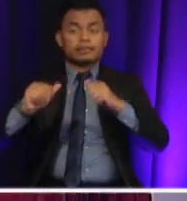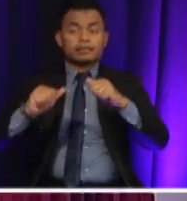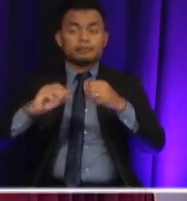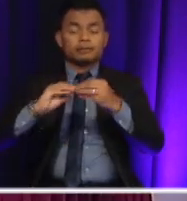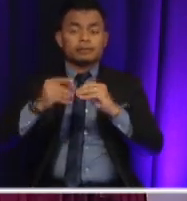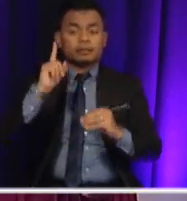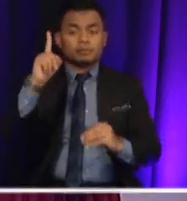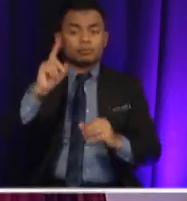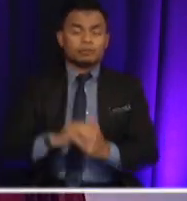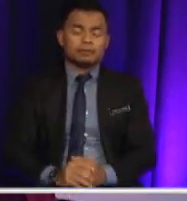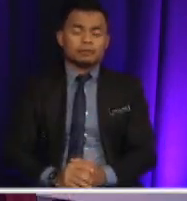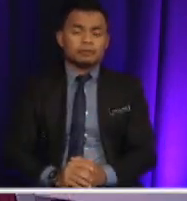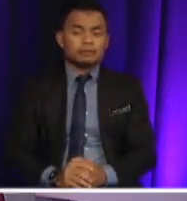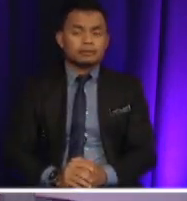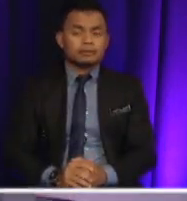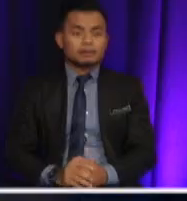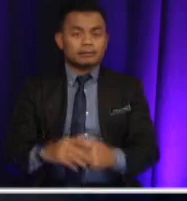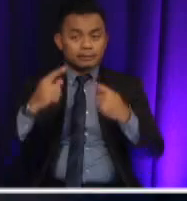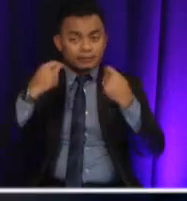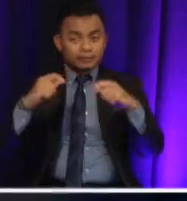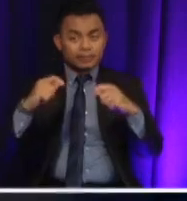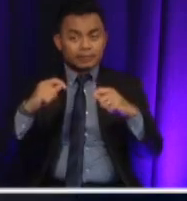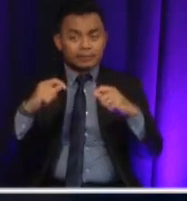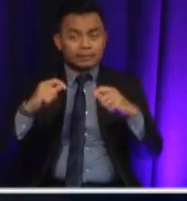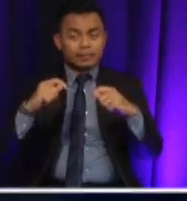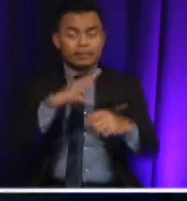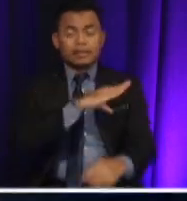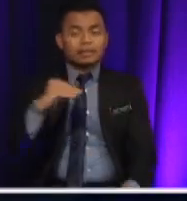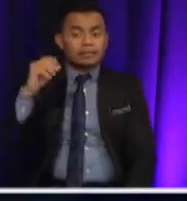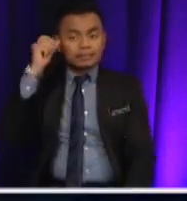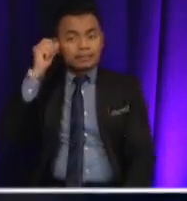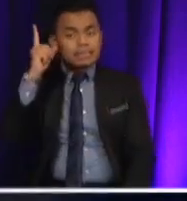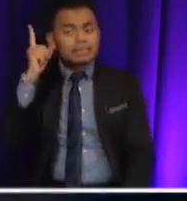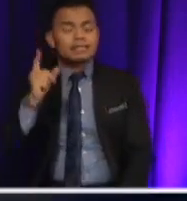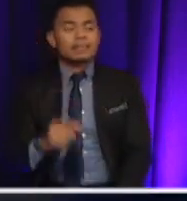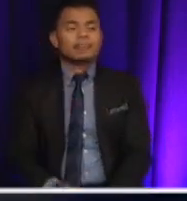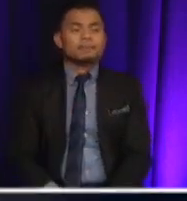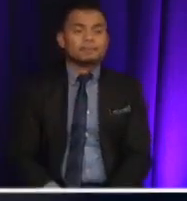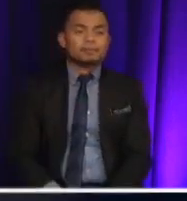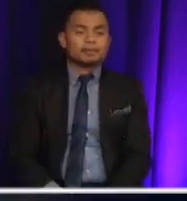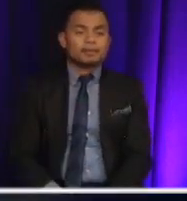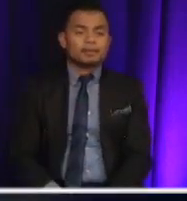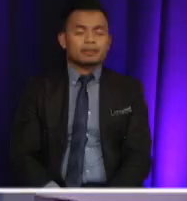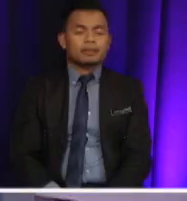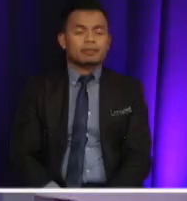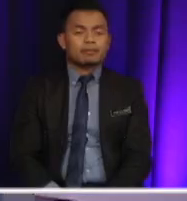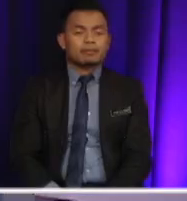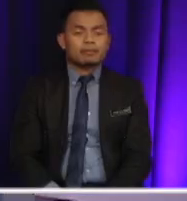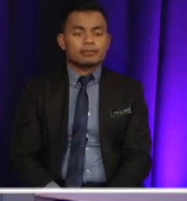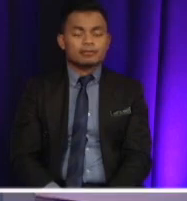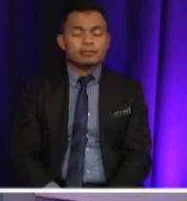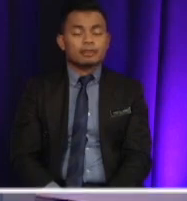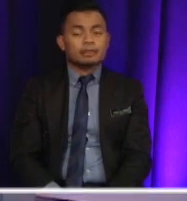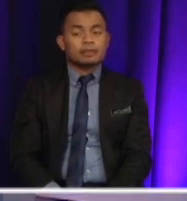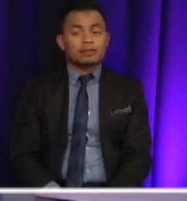and guess it. Okay. And this is going to be your job, Tivia. Right, so it's my job. Yes, it's just the two of us today, just Yes. the